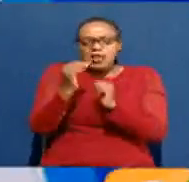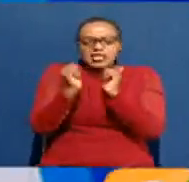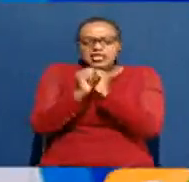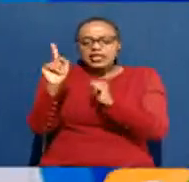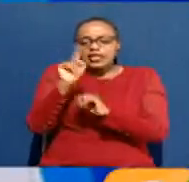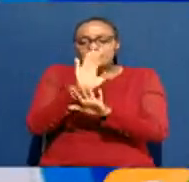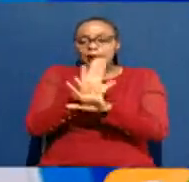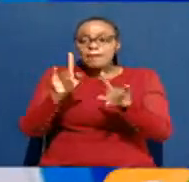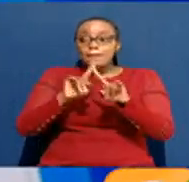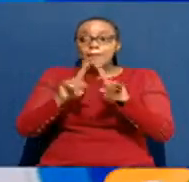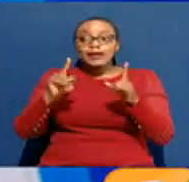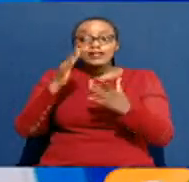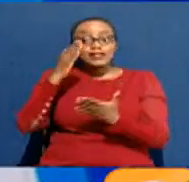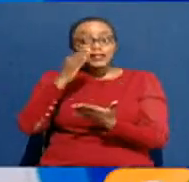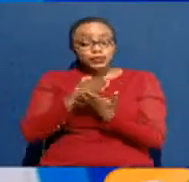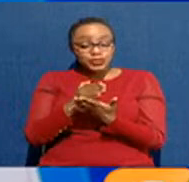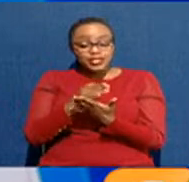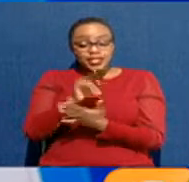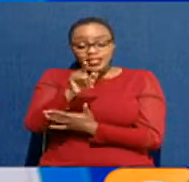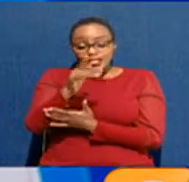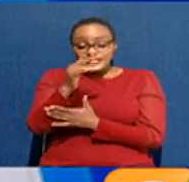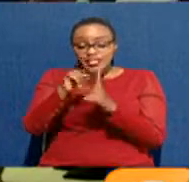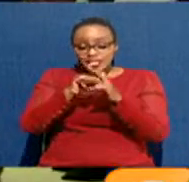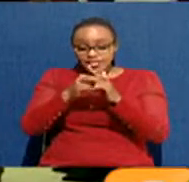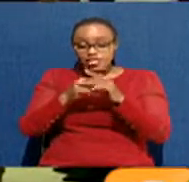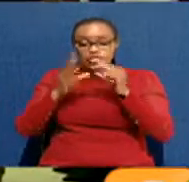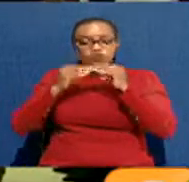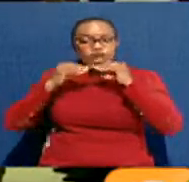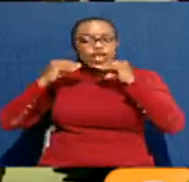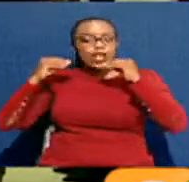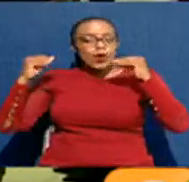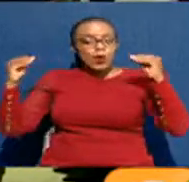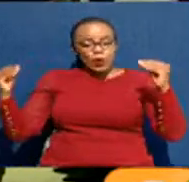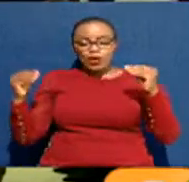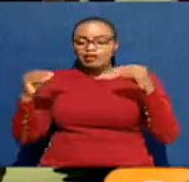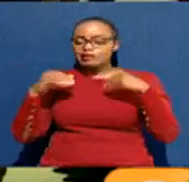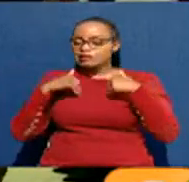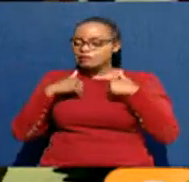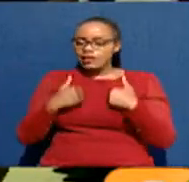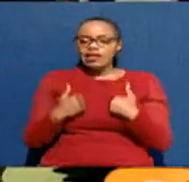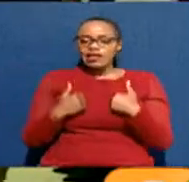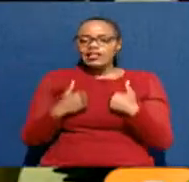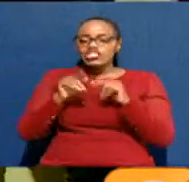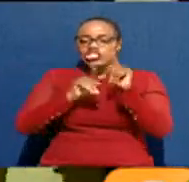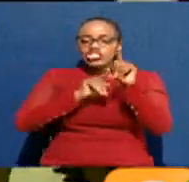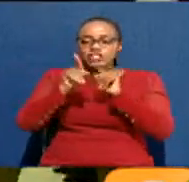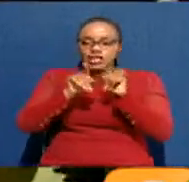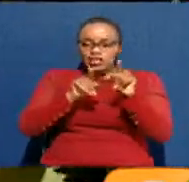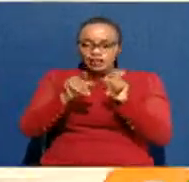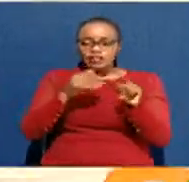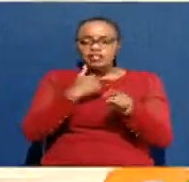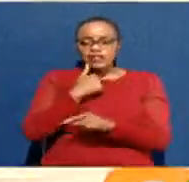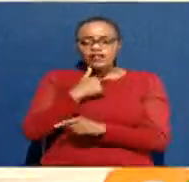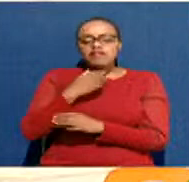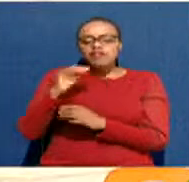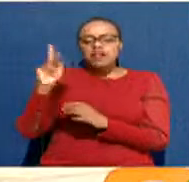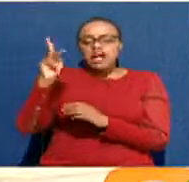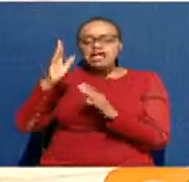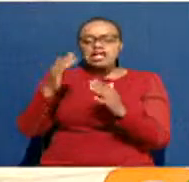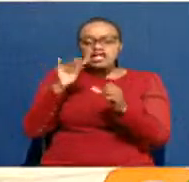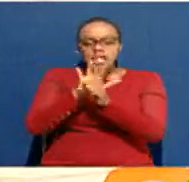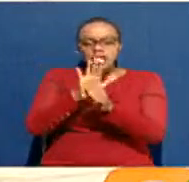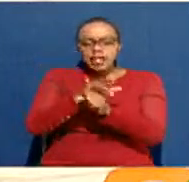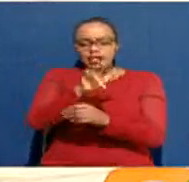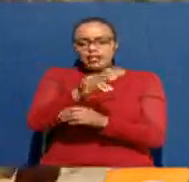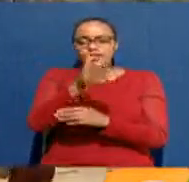days. But in reality, it is the beginning of a long and arduous journey. Keith Luvisi, just like many Kenyans,